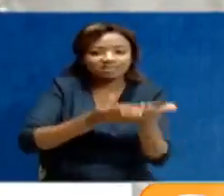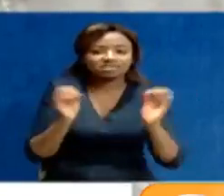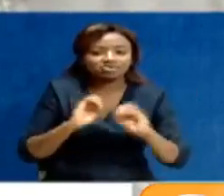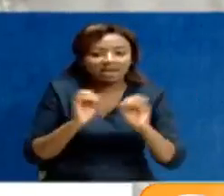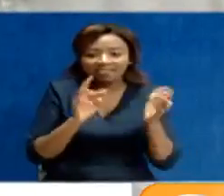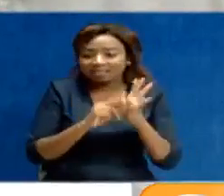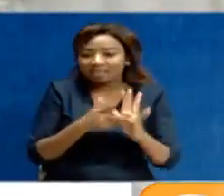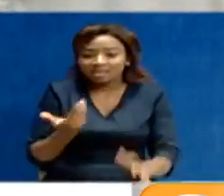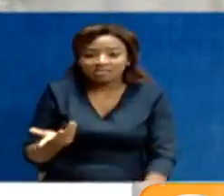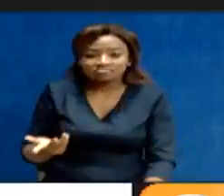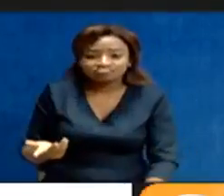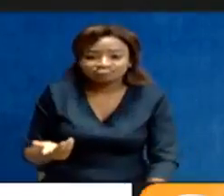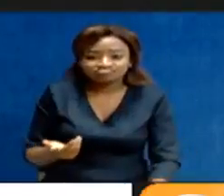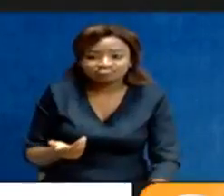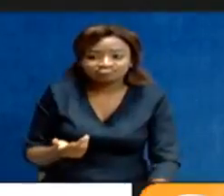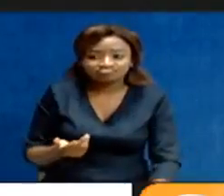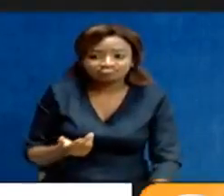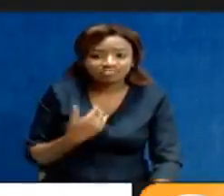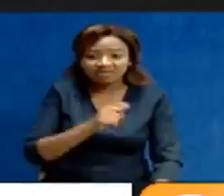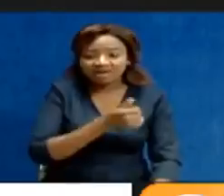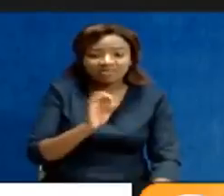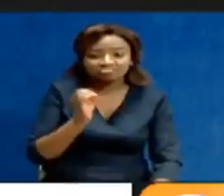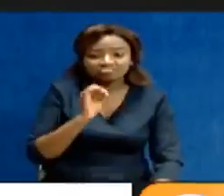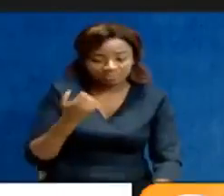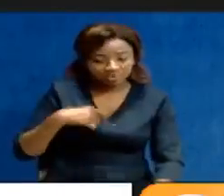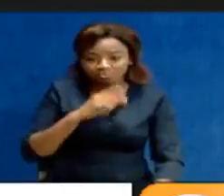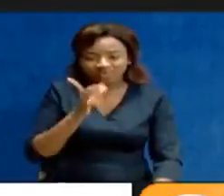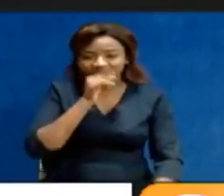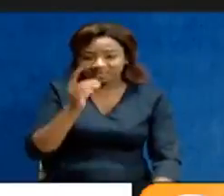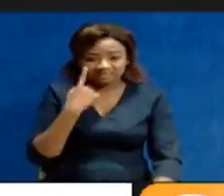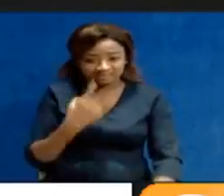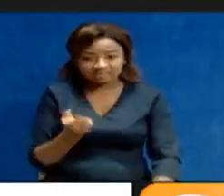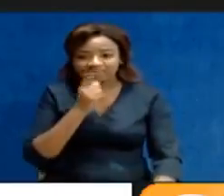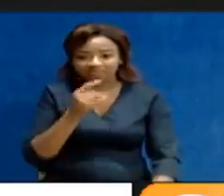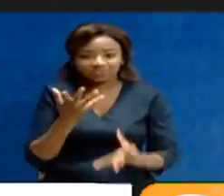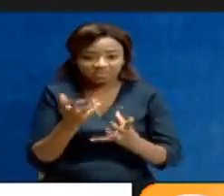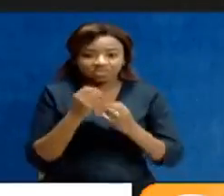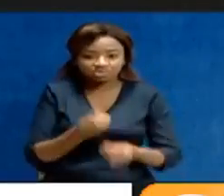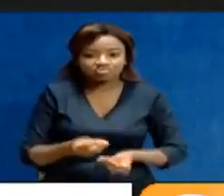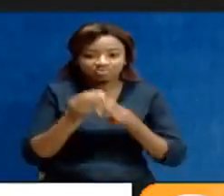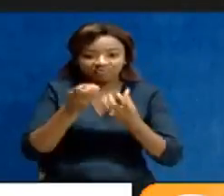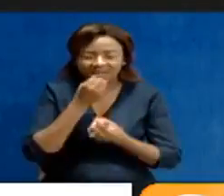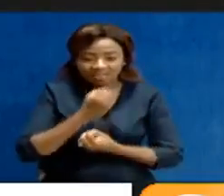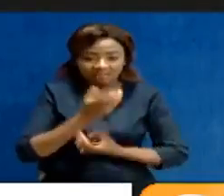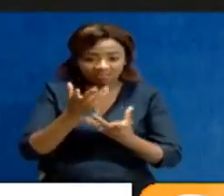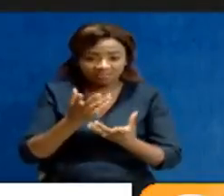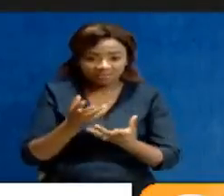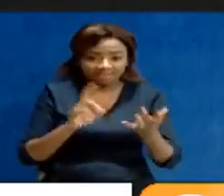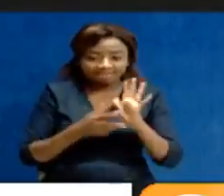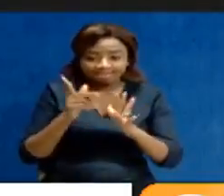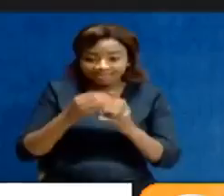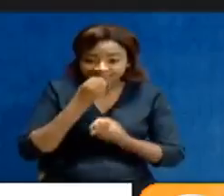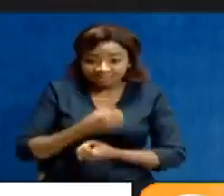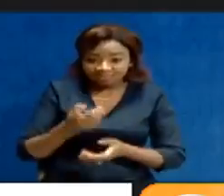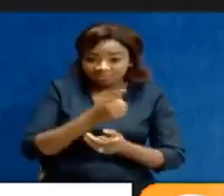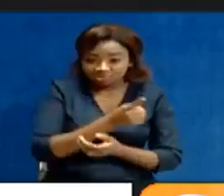Nobody else. Chair, we have established, I think maybe we shall need to provide that information that the